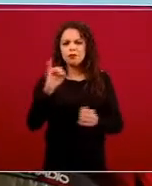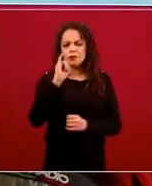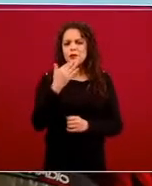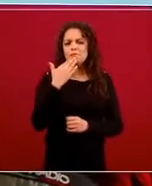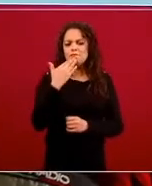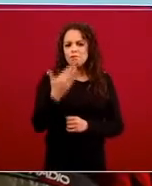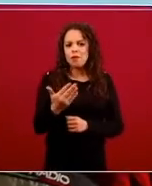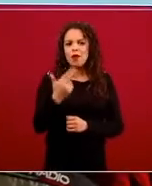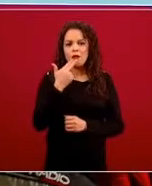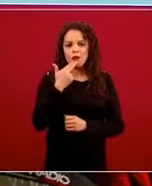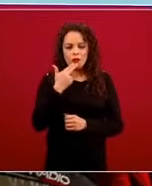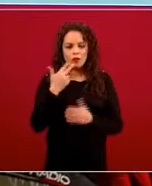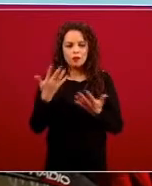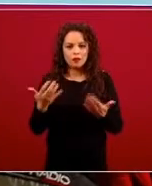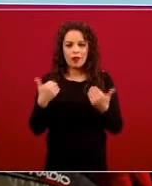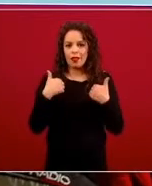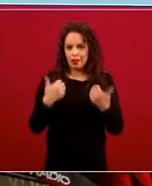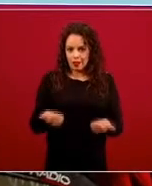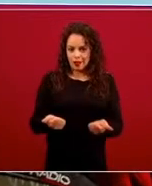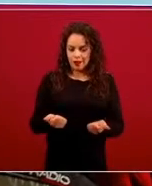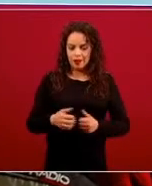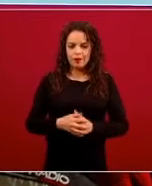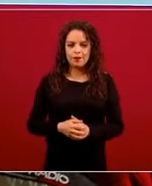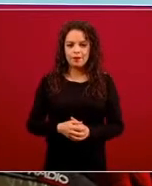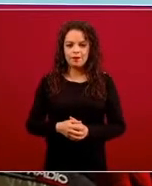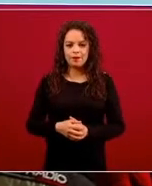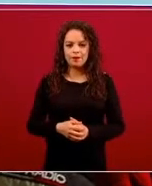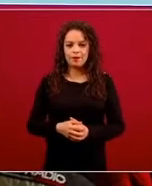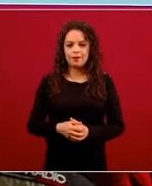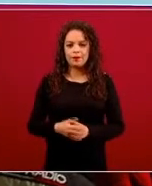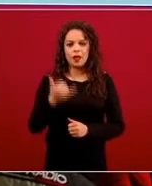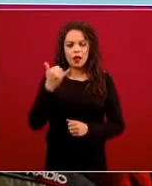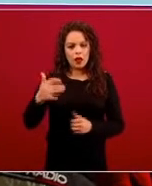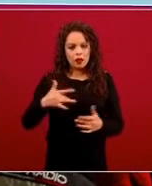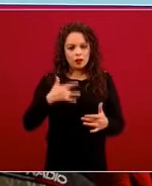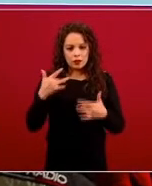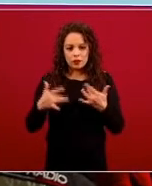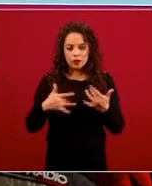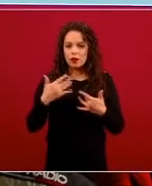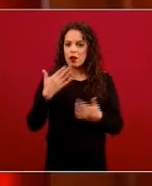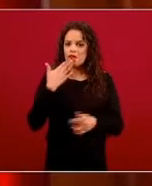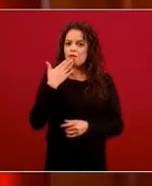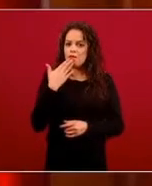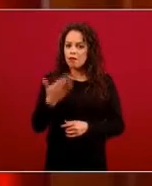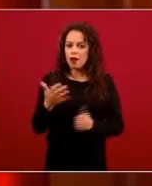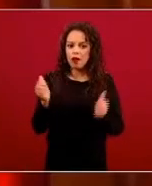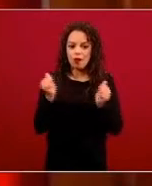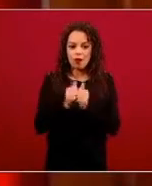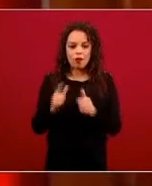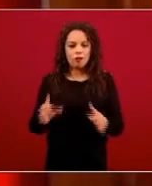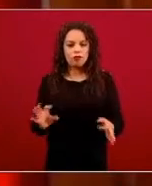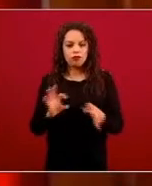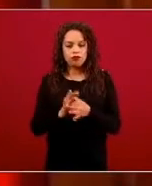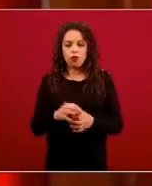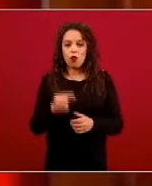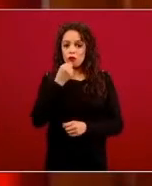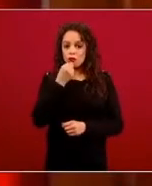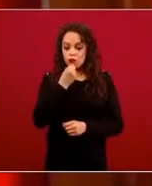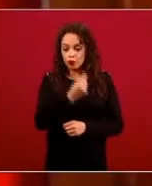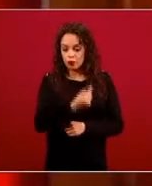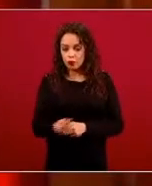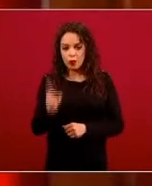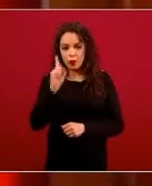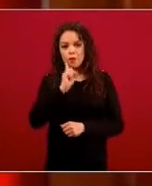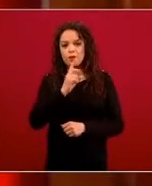Susana distancia, Susana safe distance, and she's having a good effect on